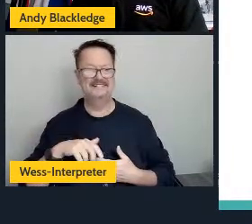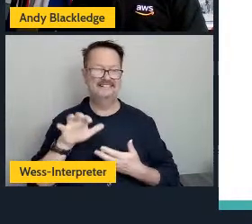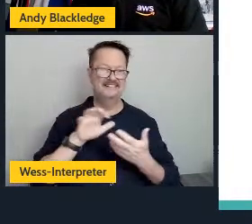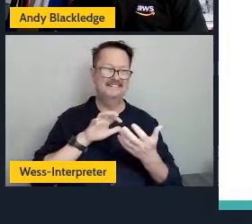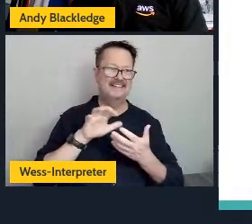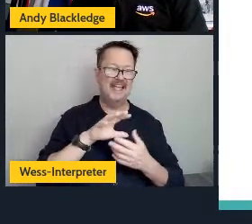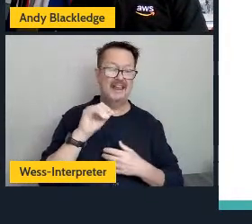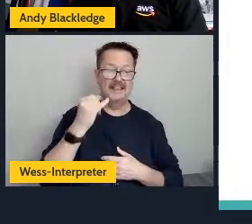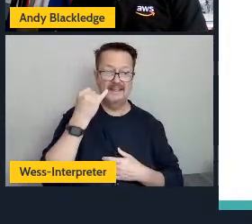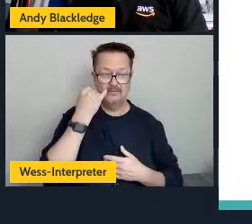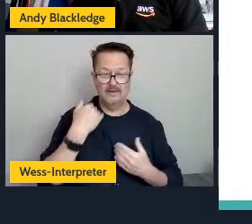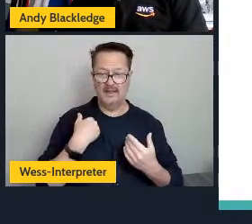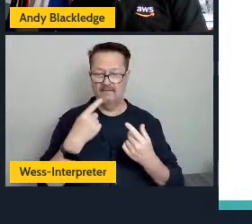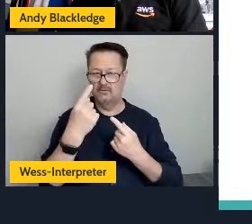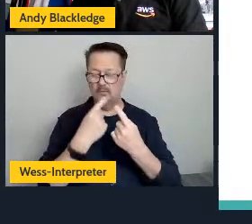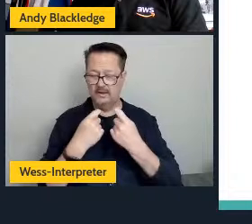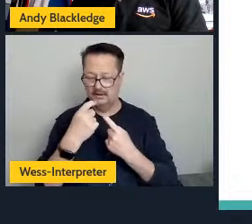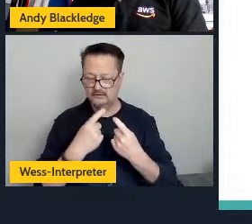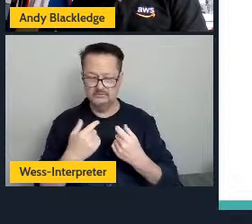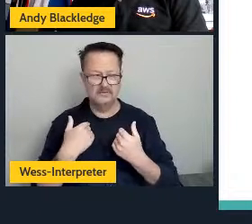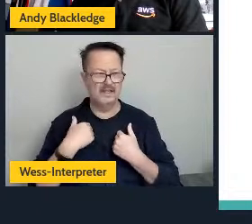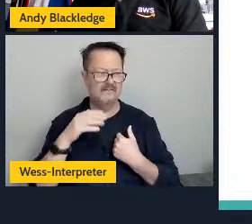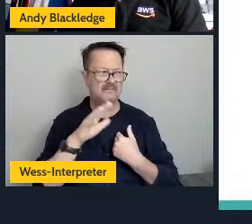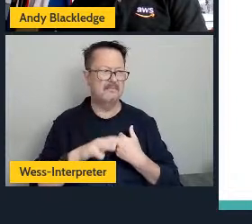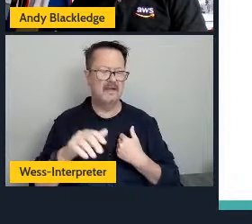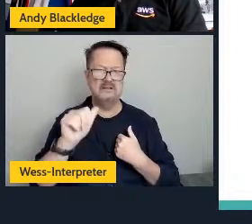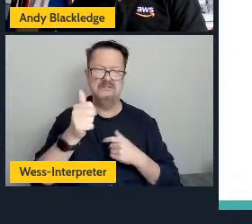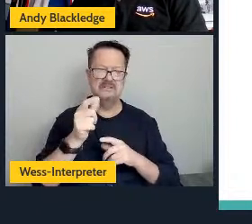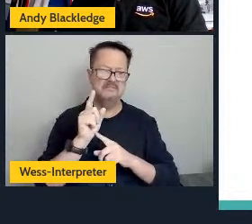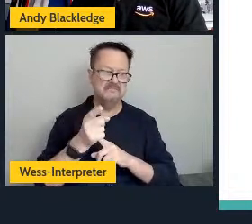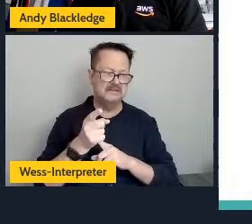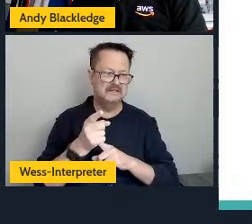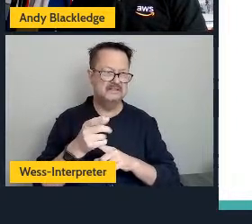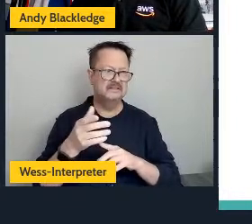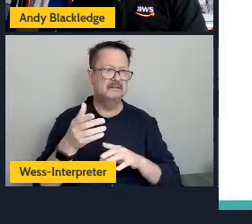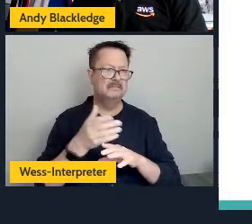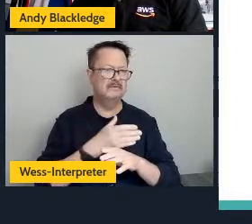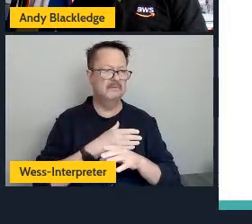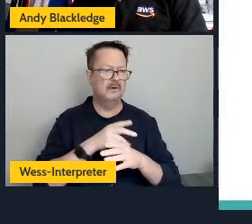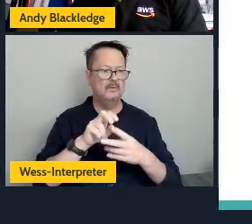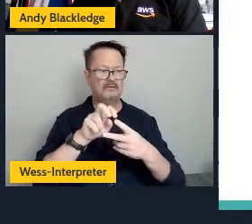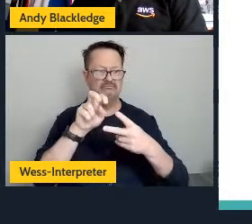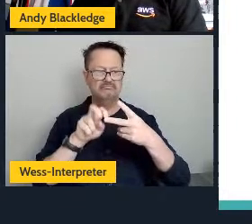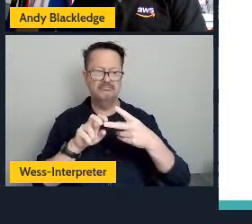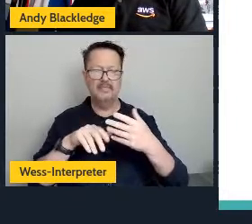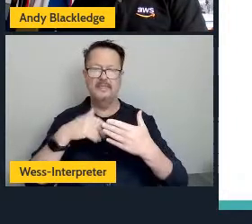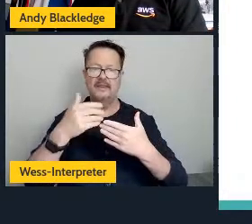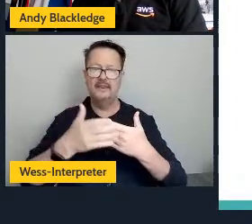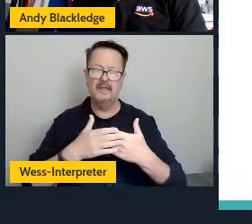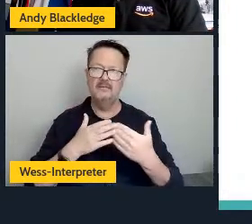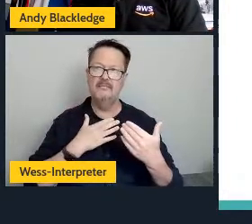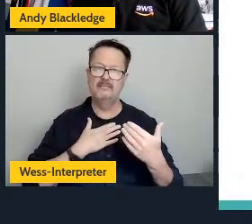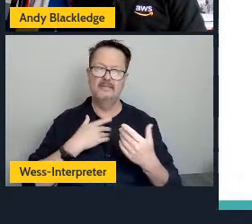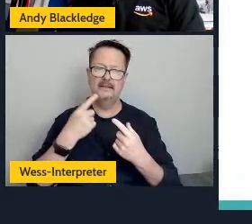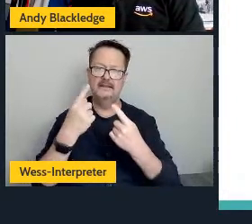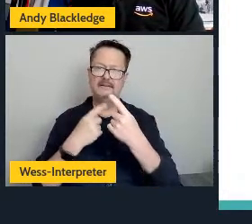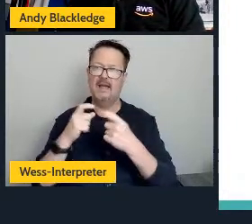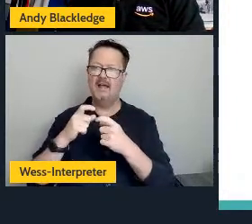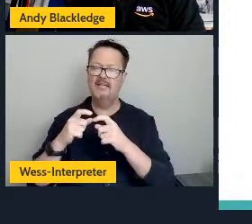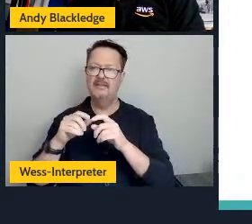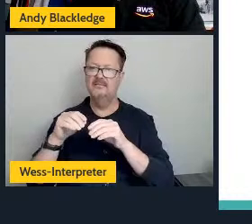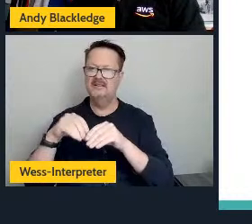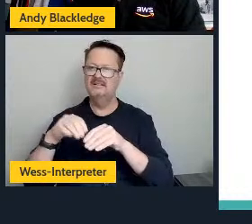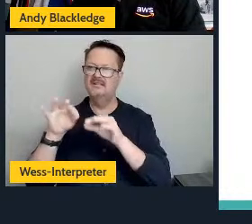Yes, and if you have any questions, we have like 10 minutes before we need to jump to the next talk. So please ask them in the